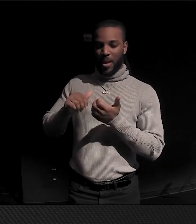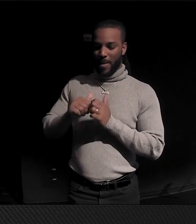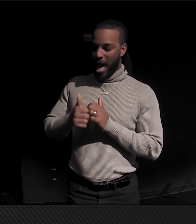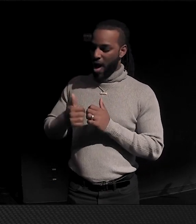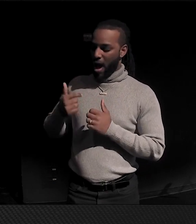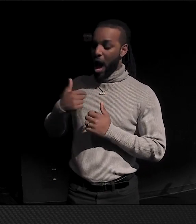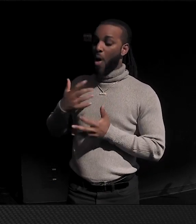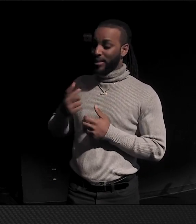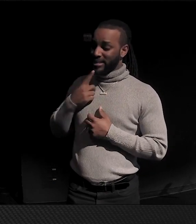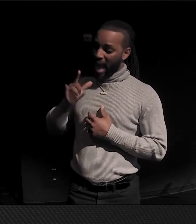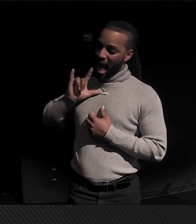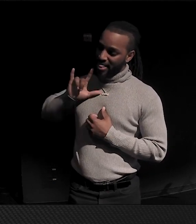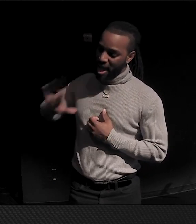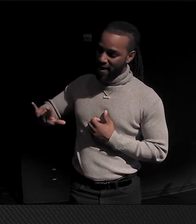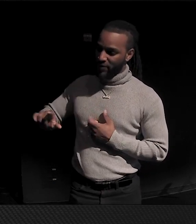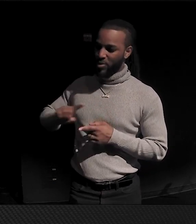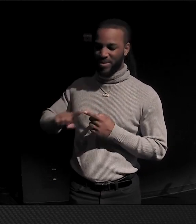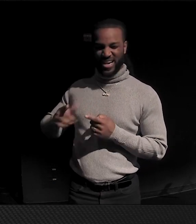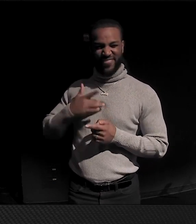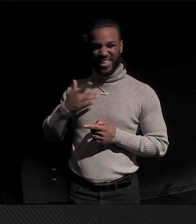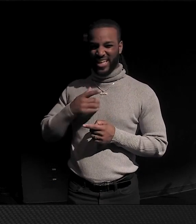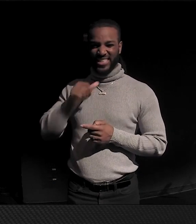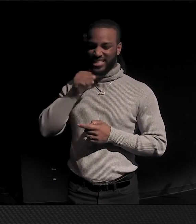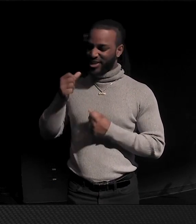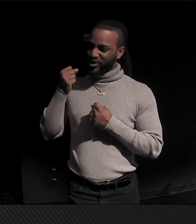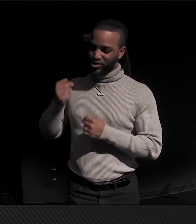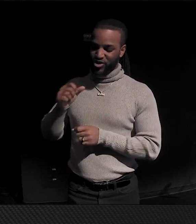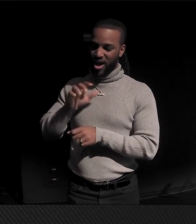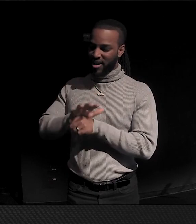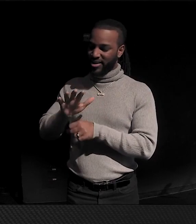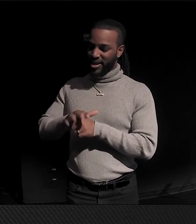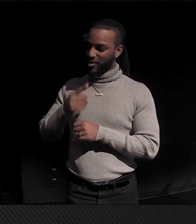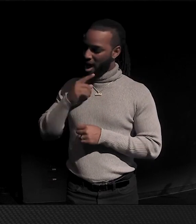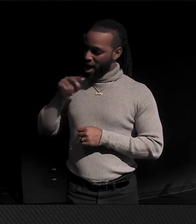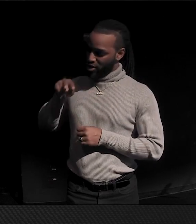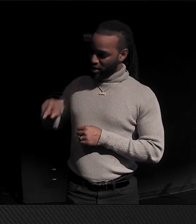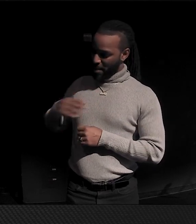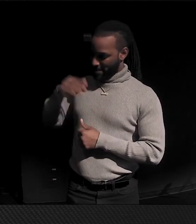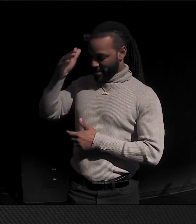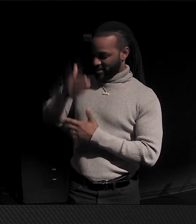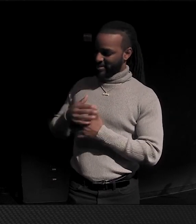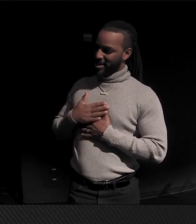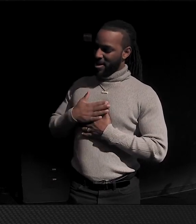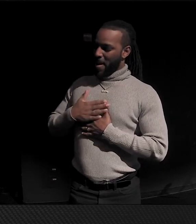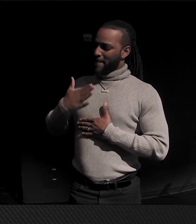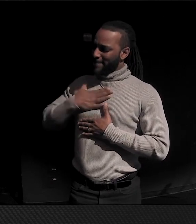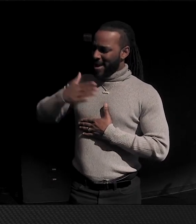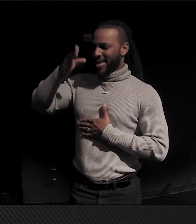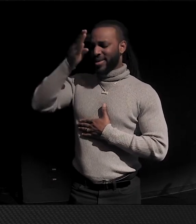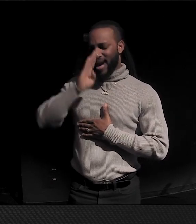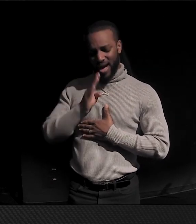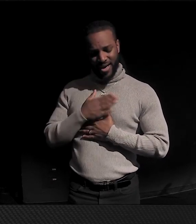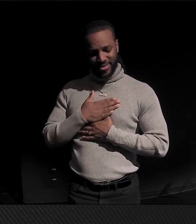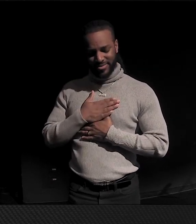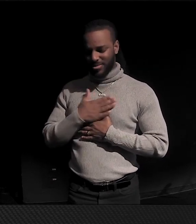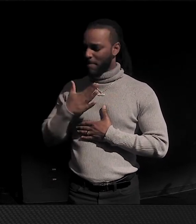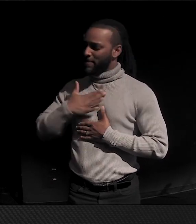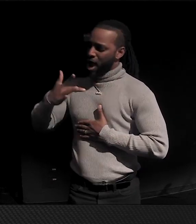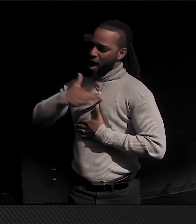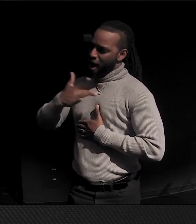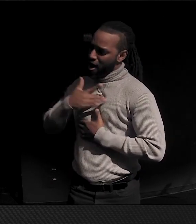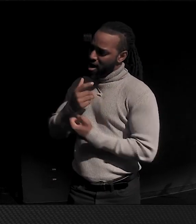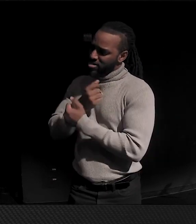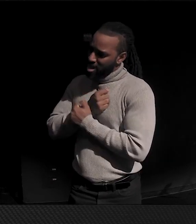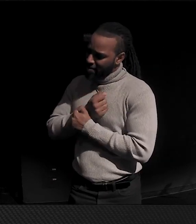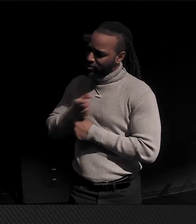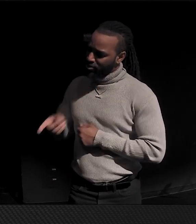doesn't capture it. Mm. So I look at him and I say, Micah, my heart loves you. And then a few weeks